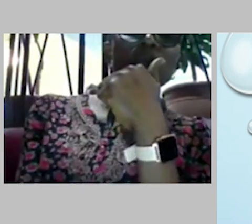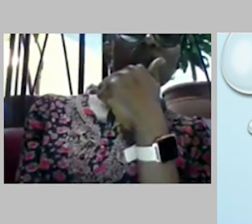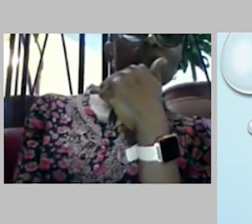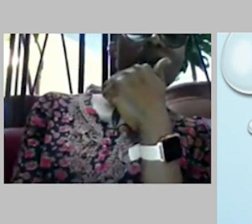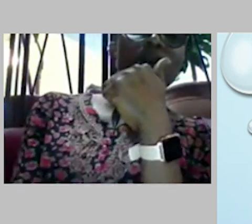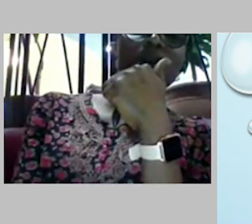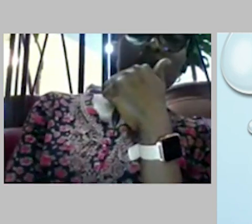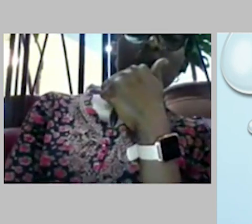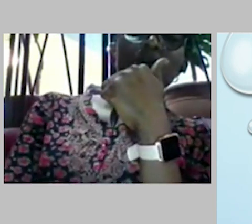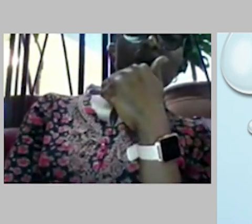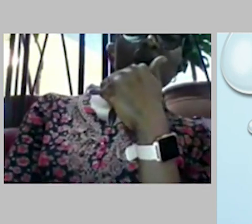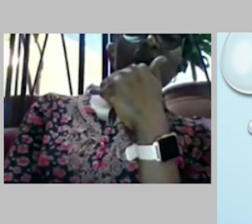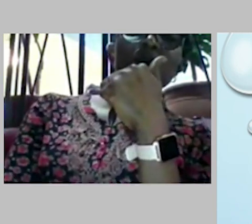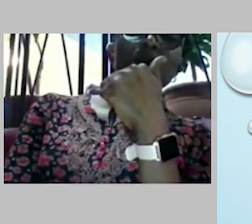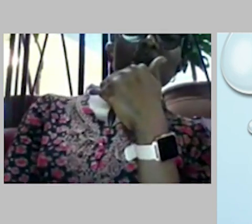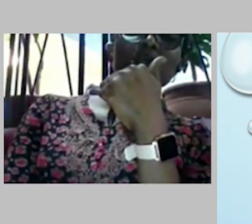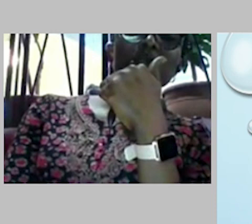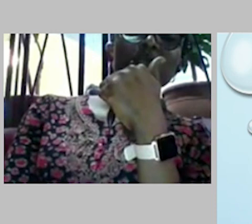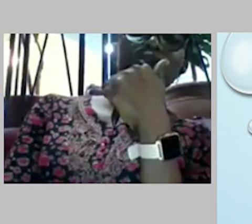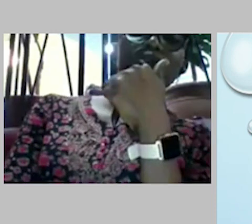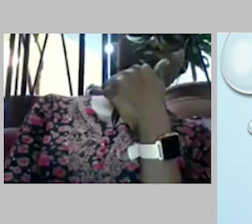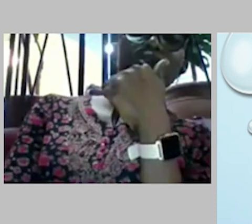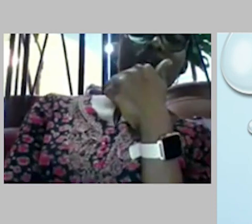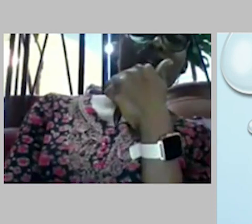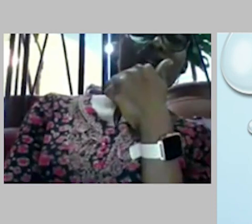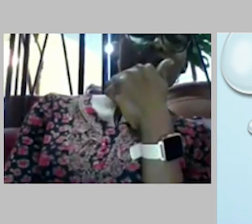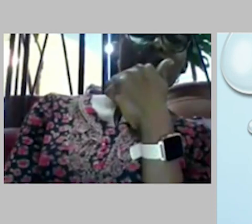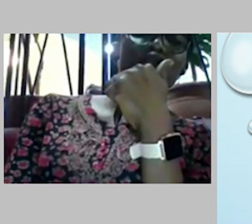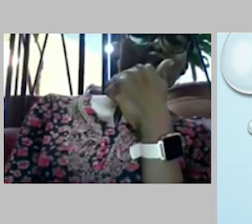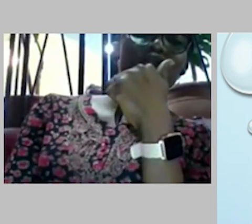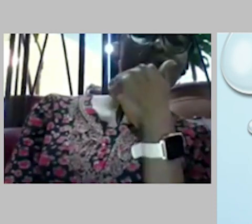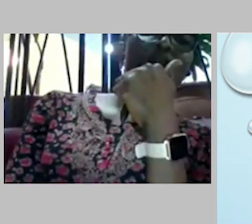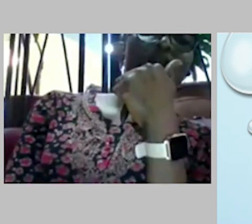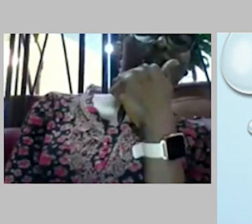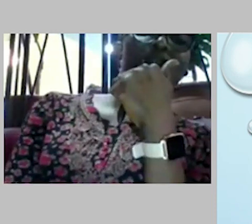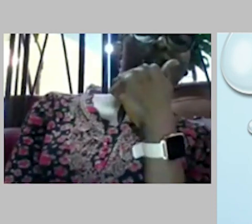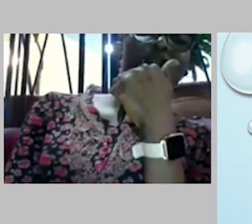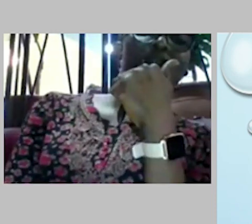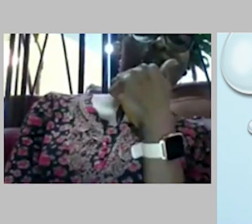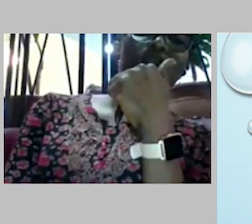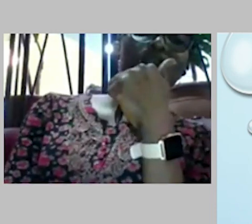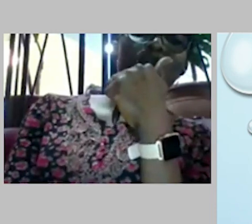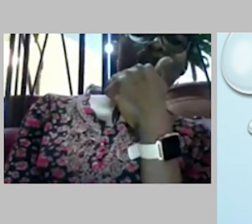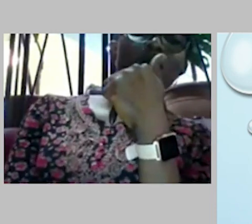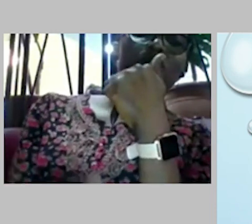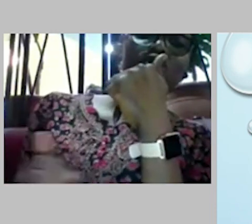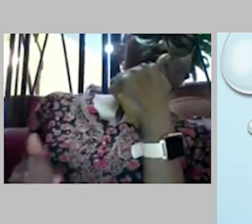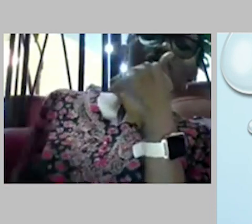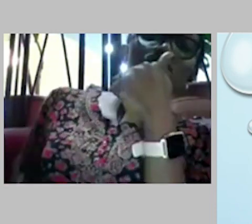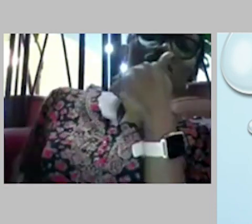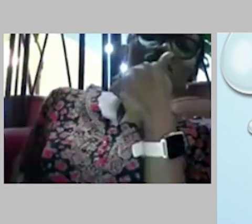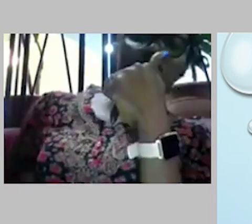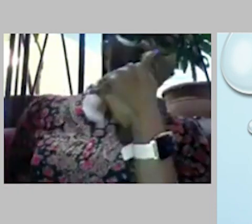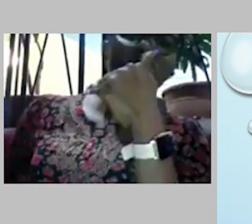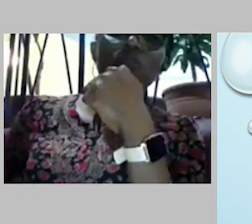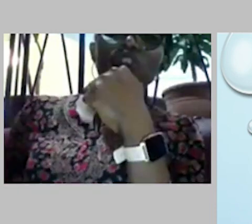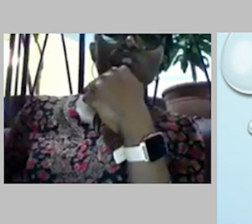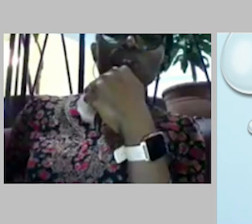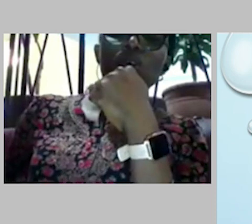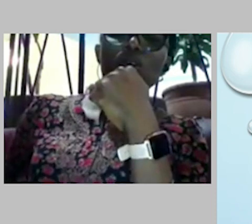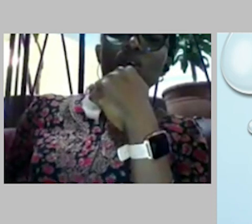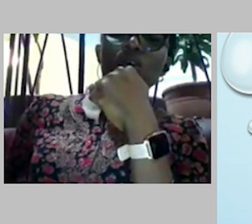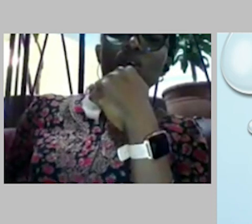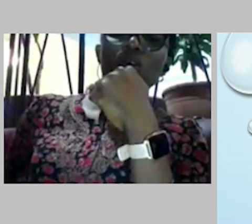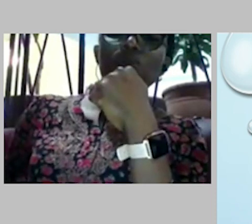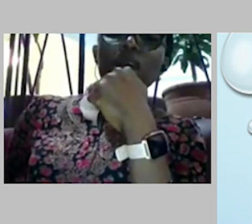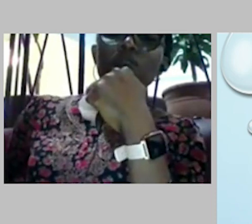world around them, participation, restriction. However, the global definition by the United Nations Convention